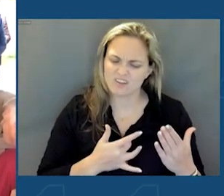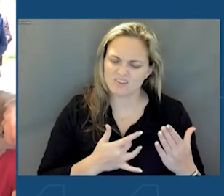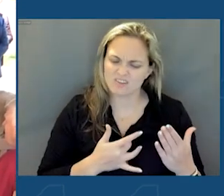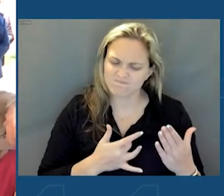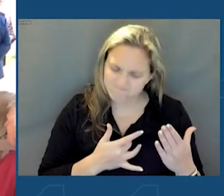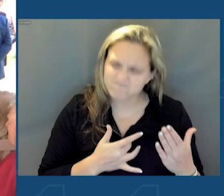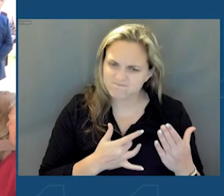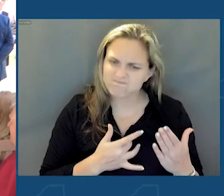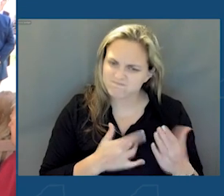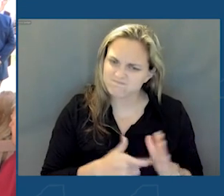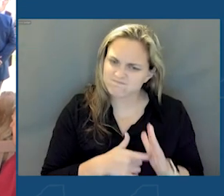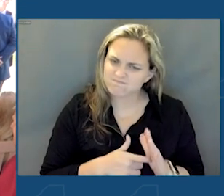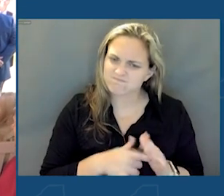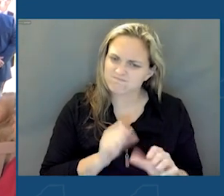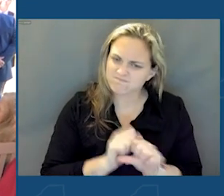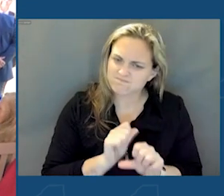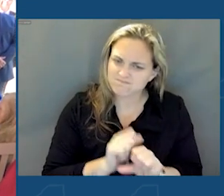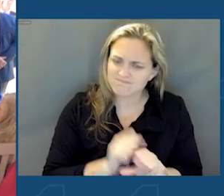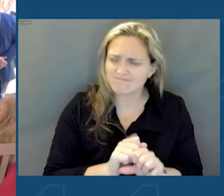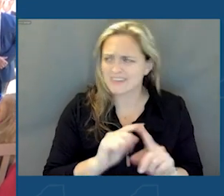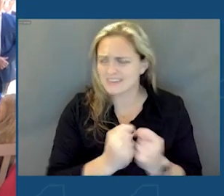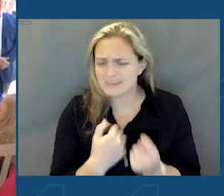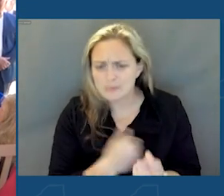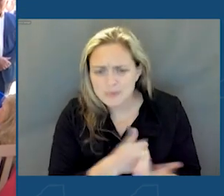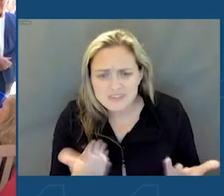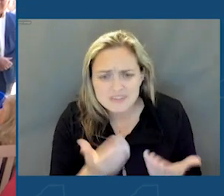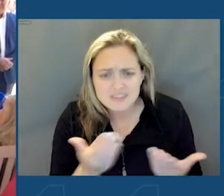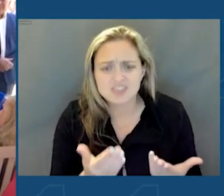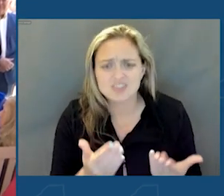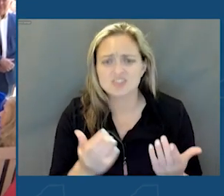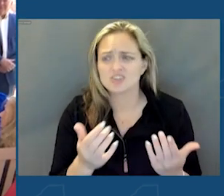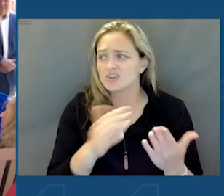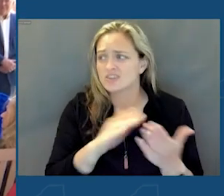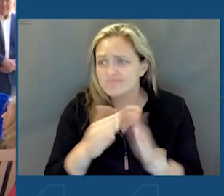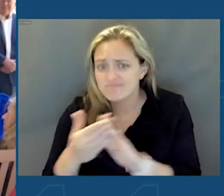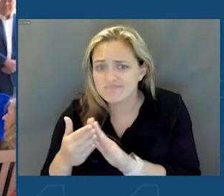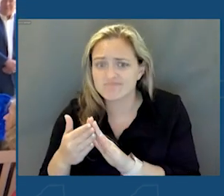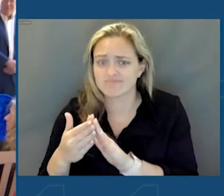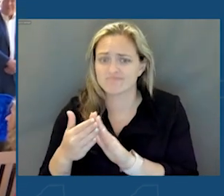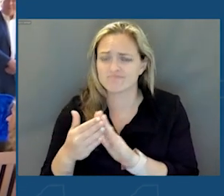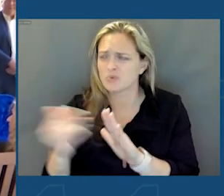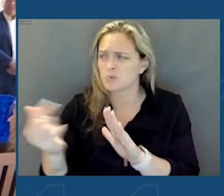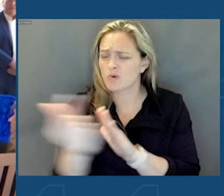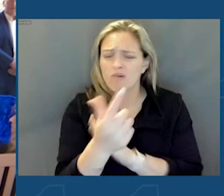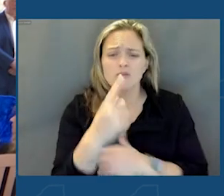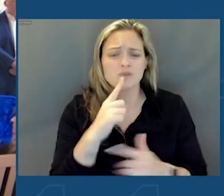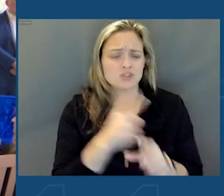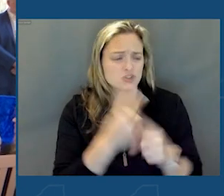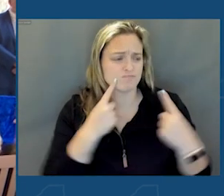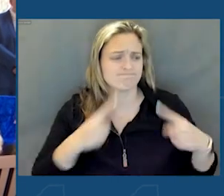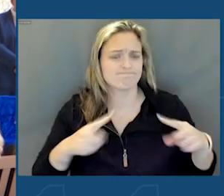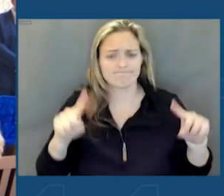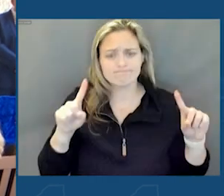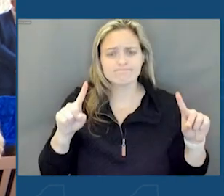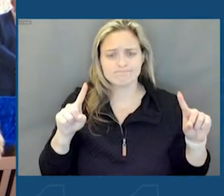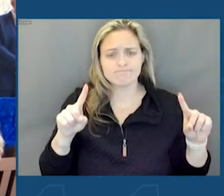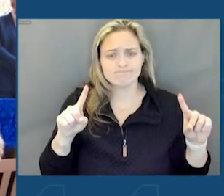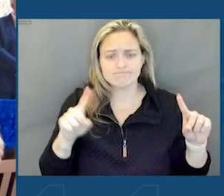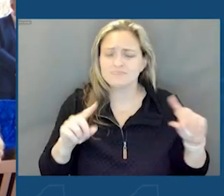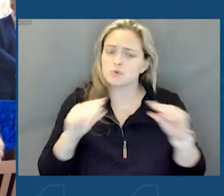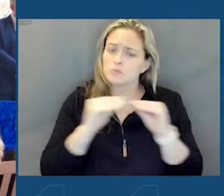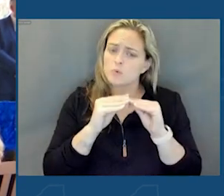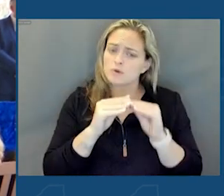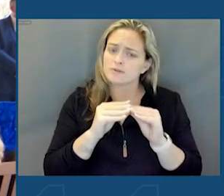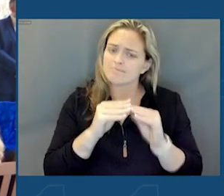of you here, to the team members who are here, to all of the townsfolk. You all have made this happen, and you have made it even more special on